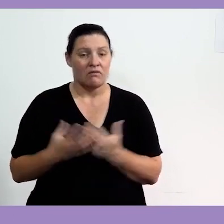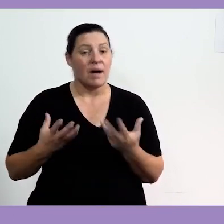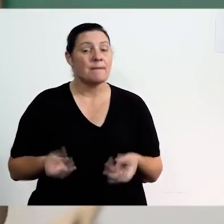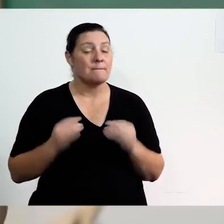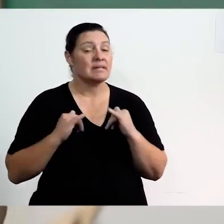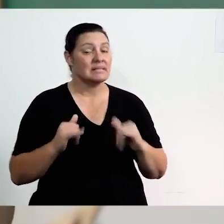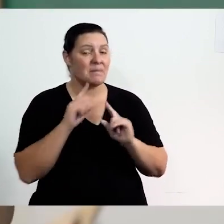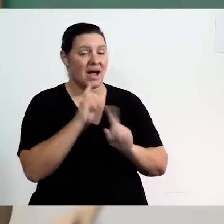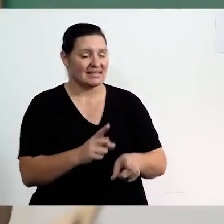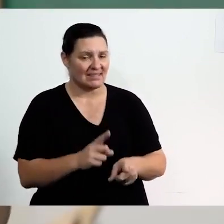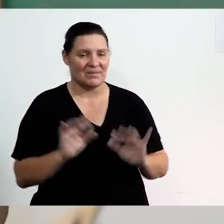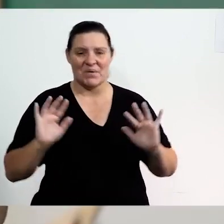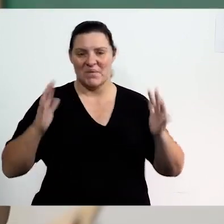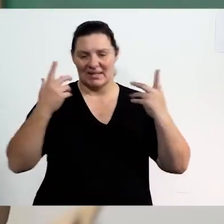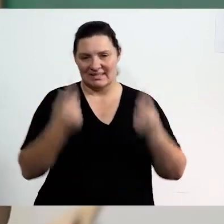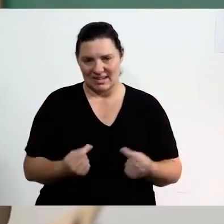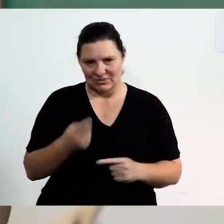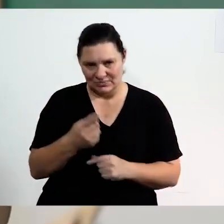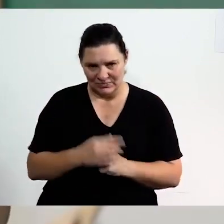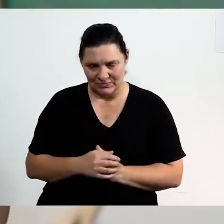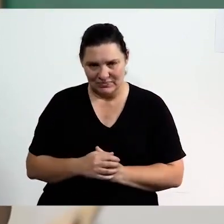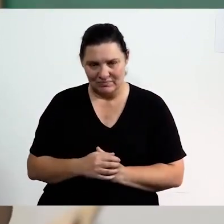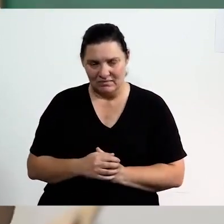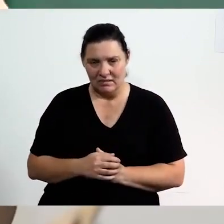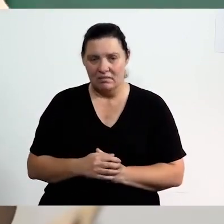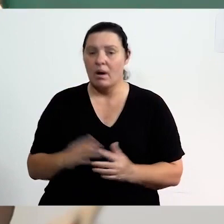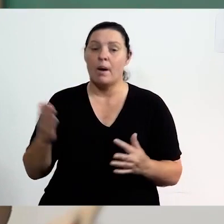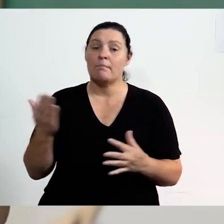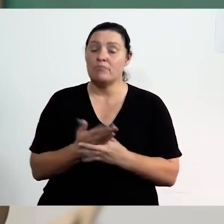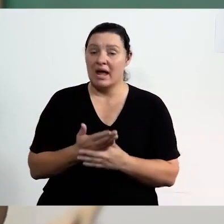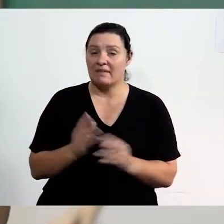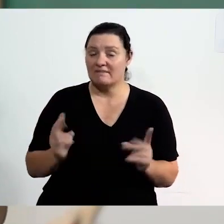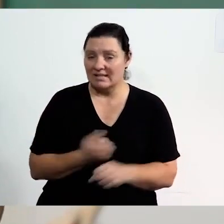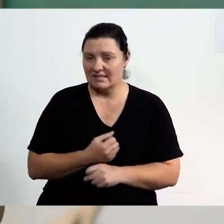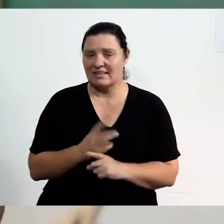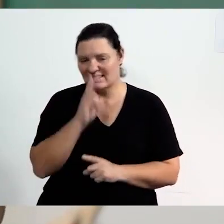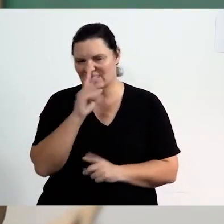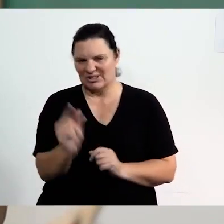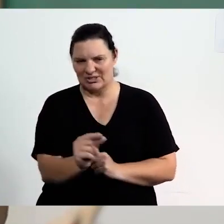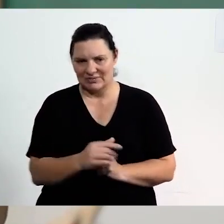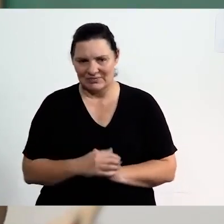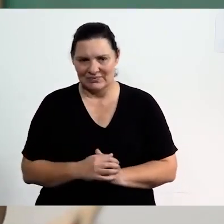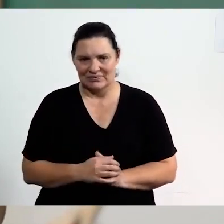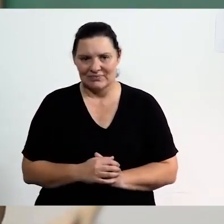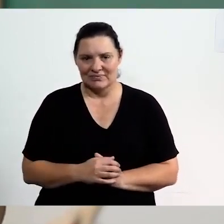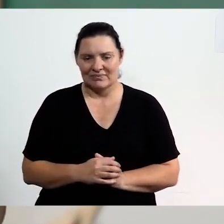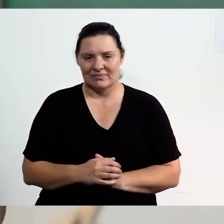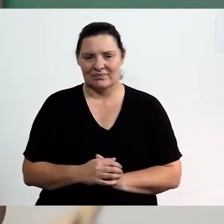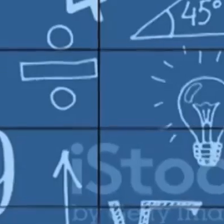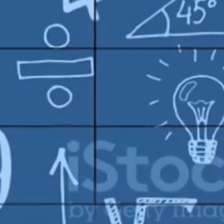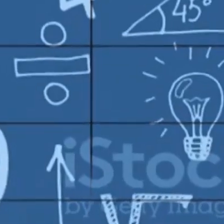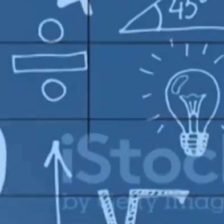499. If you have the same answer there, well done to you. Let's quickly go to an ad break, and then we'll see you just now.